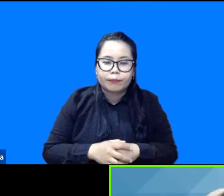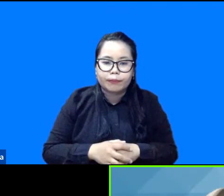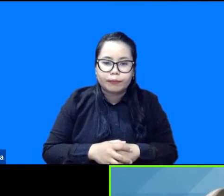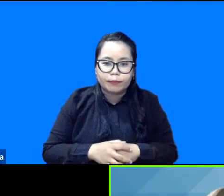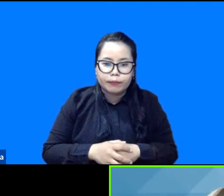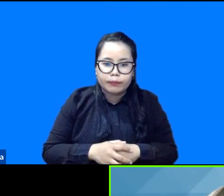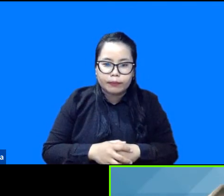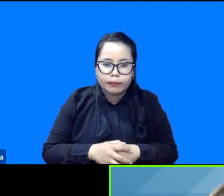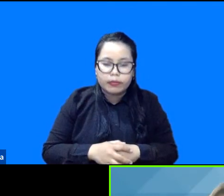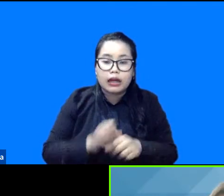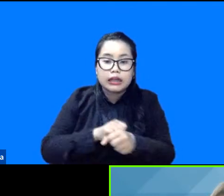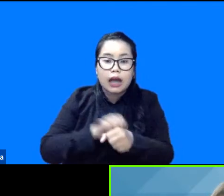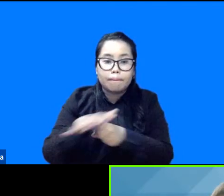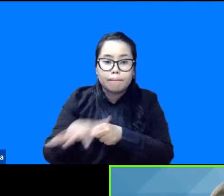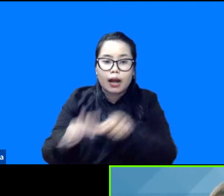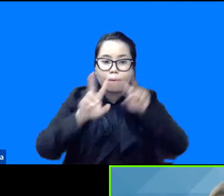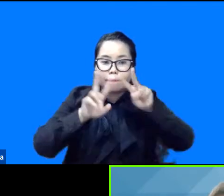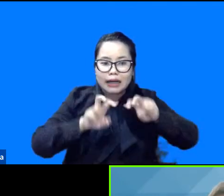this is effective enough,